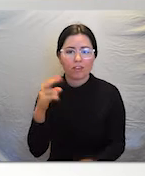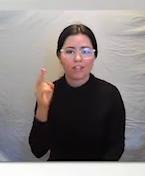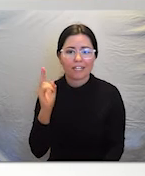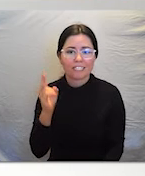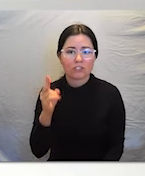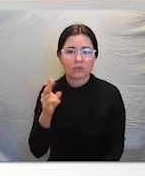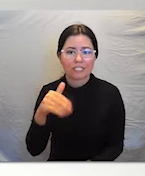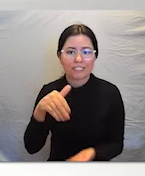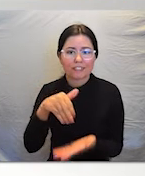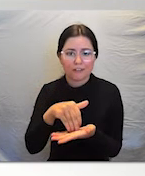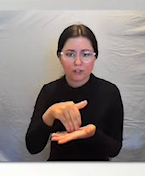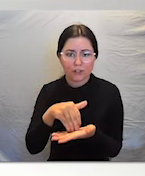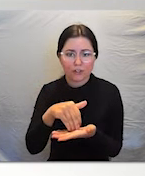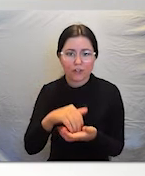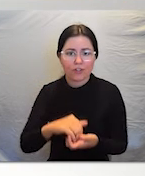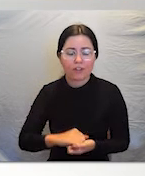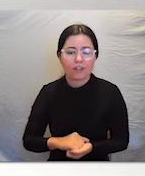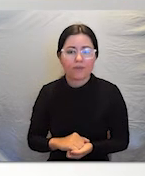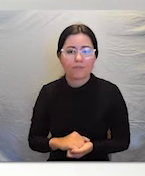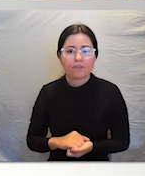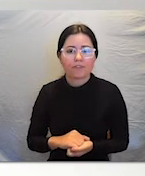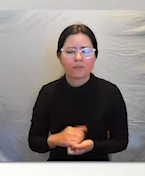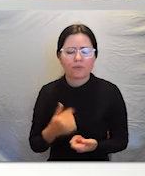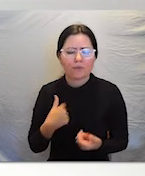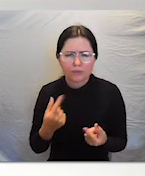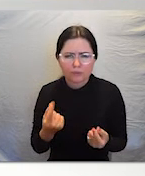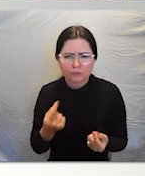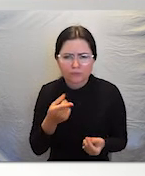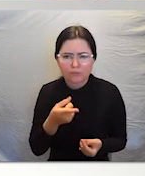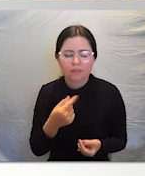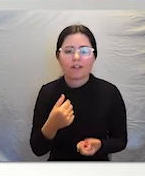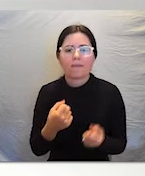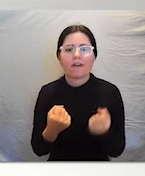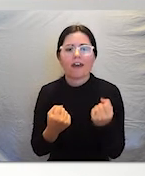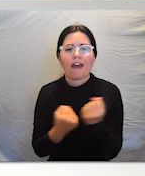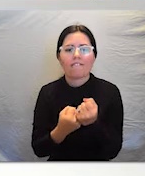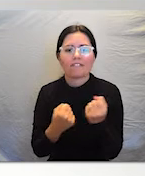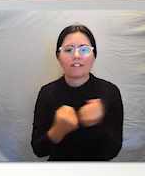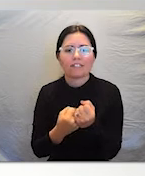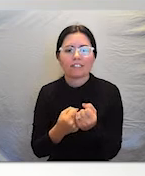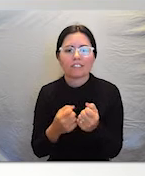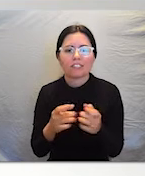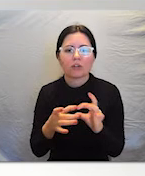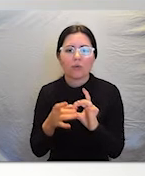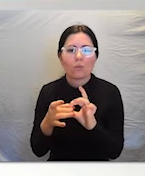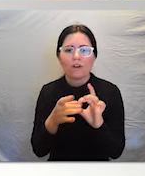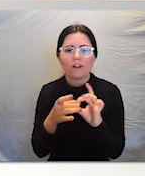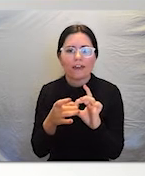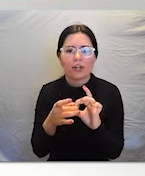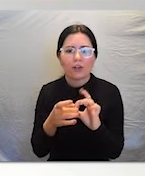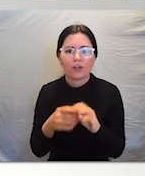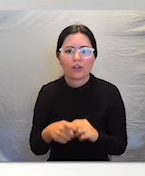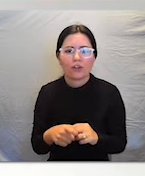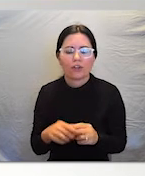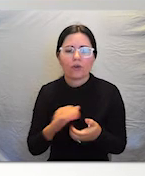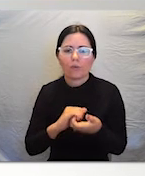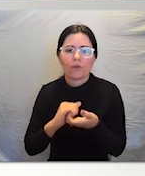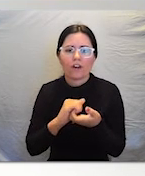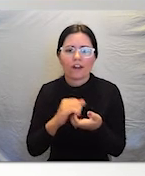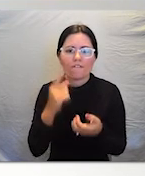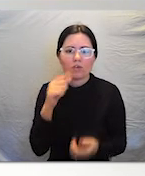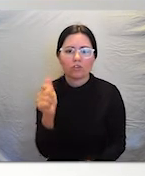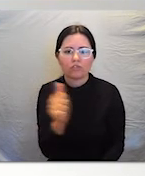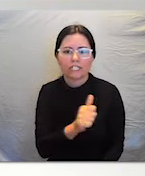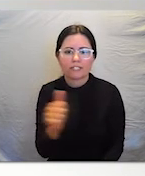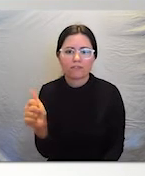Lauderdale, and what I do there is I'm an advocacy coordinator for the transportation